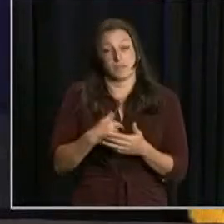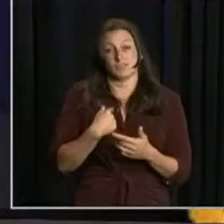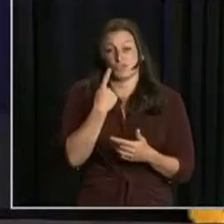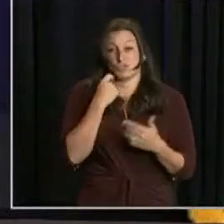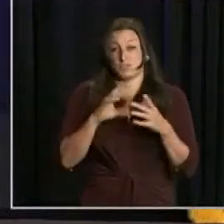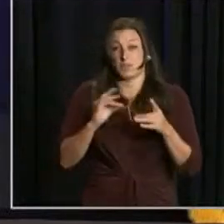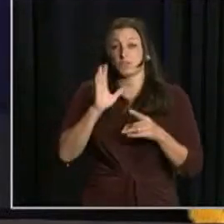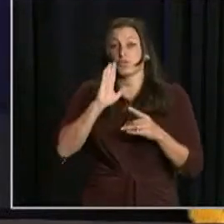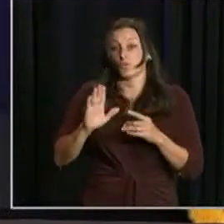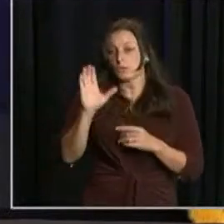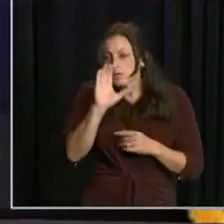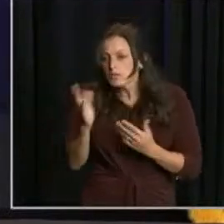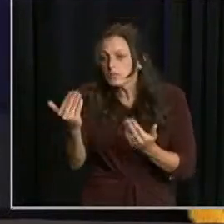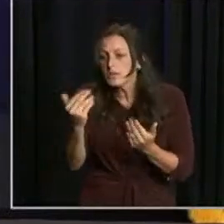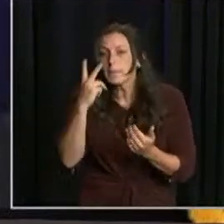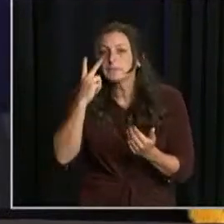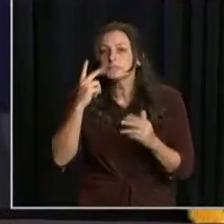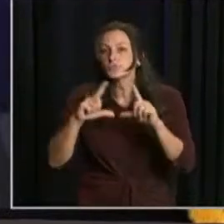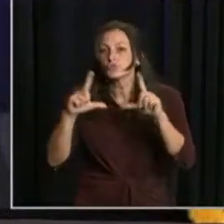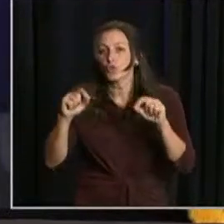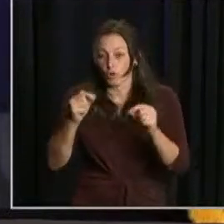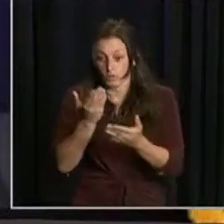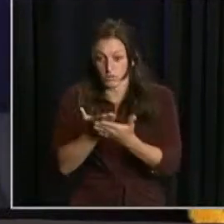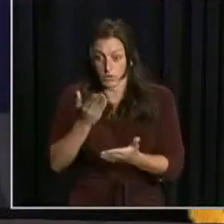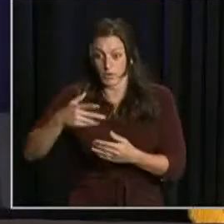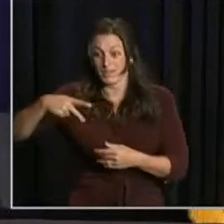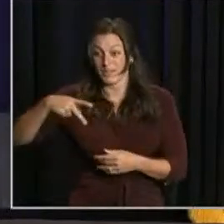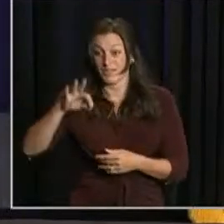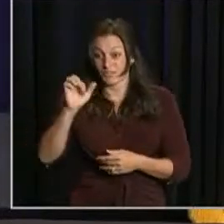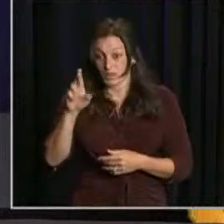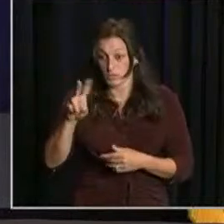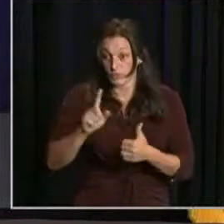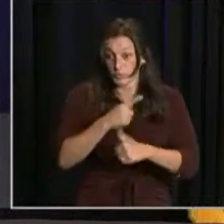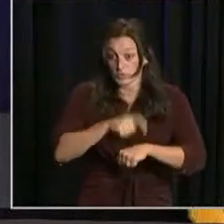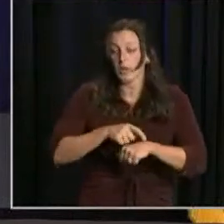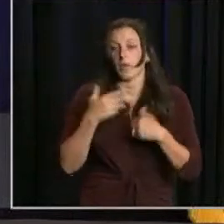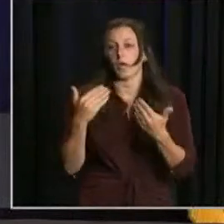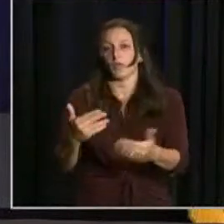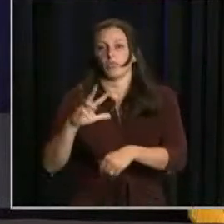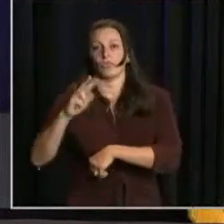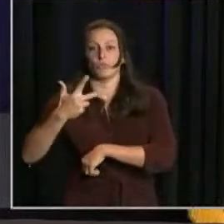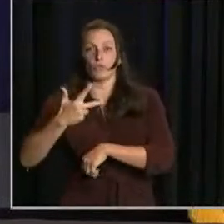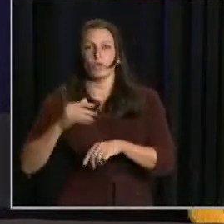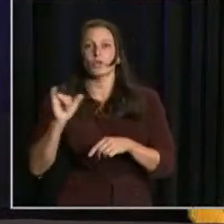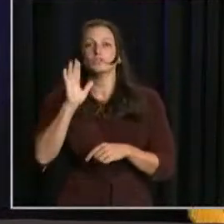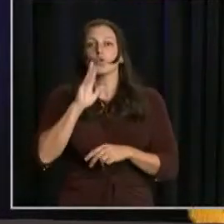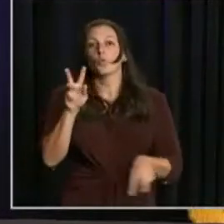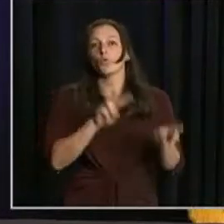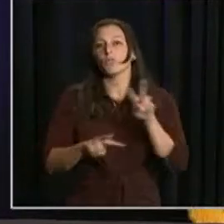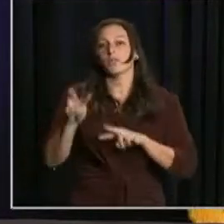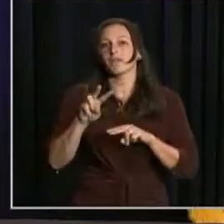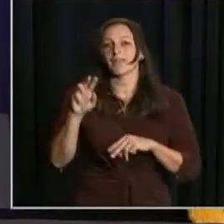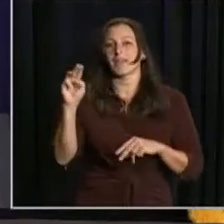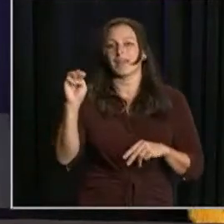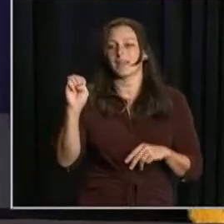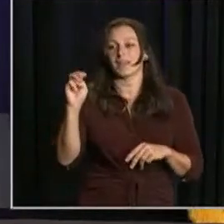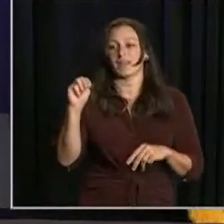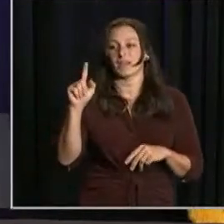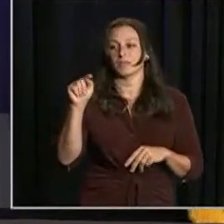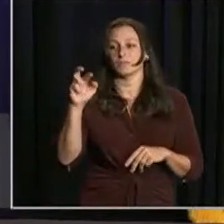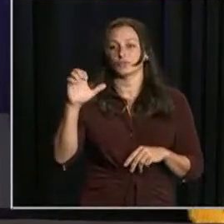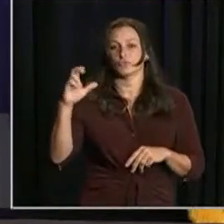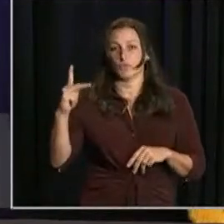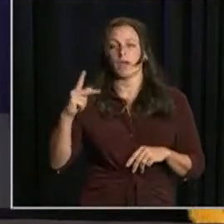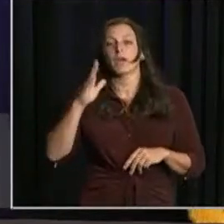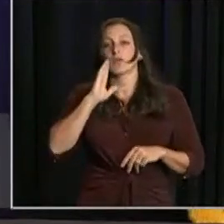for the verification. We will also be looking into the Amtrak, which is the state vaccination registry for verification and